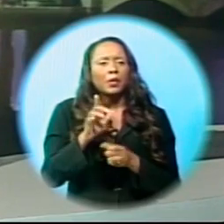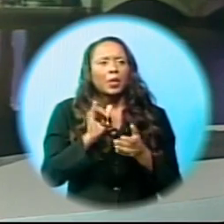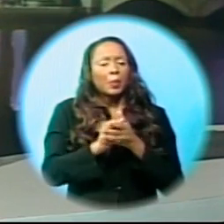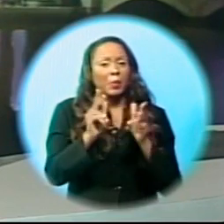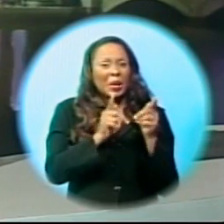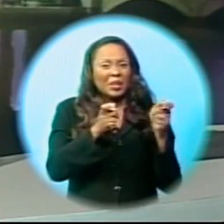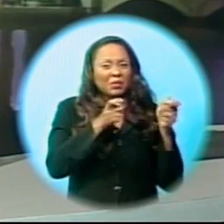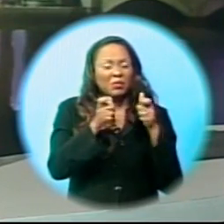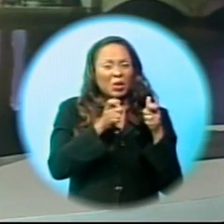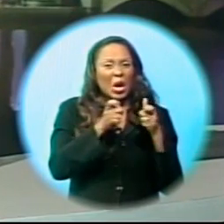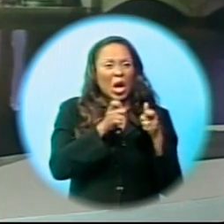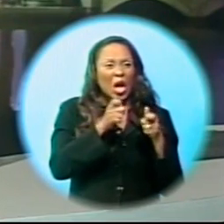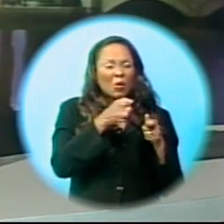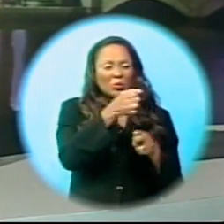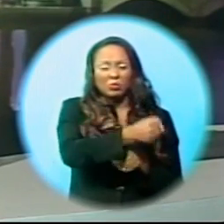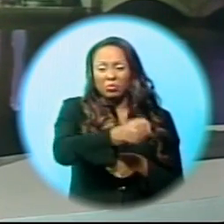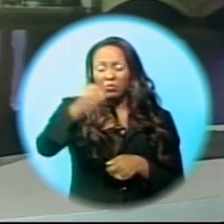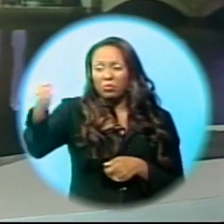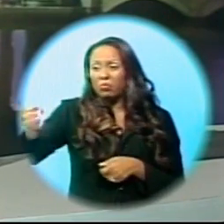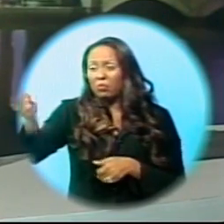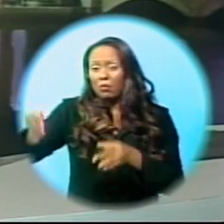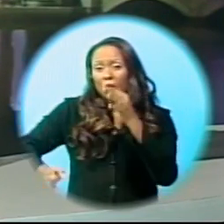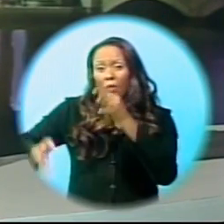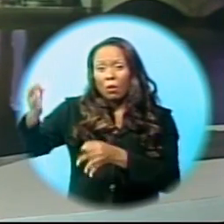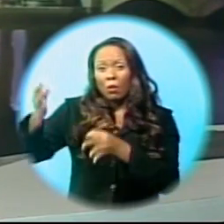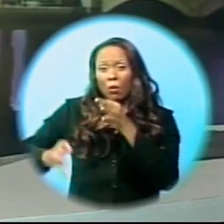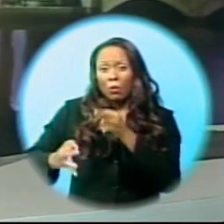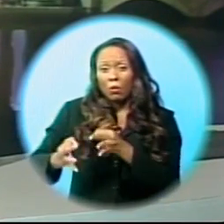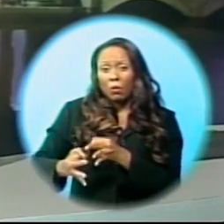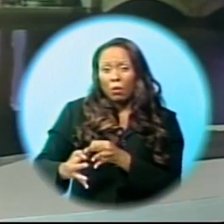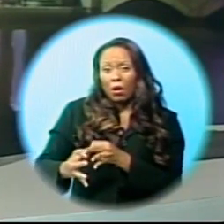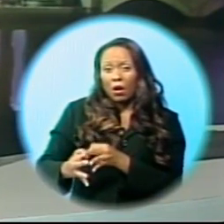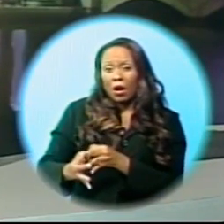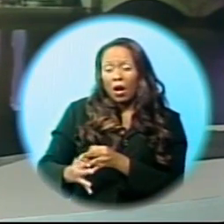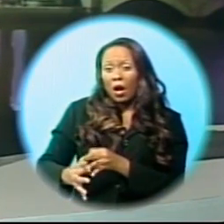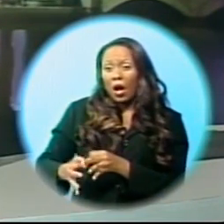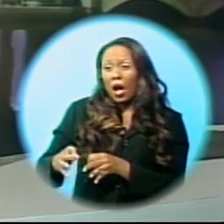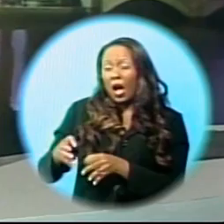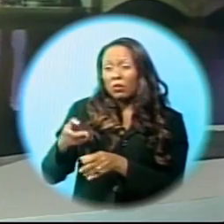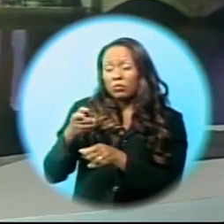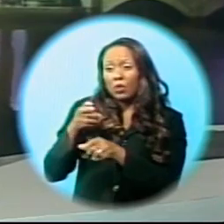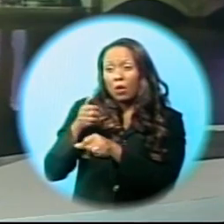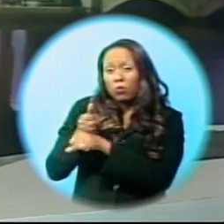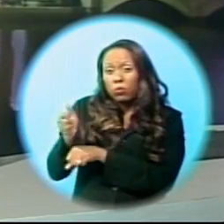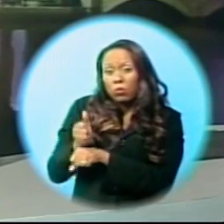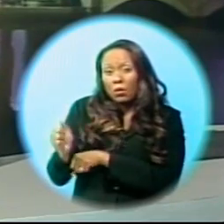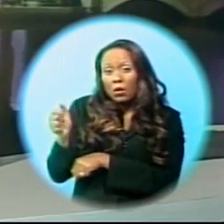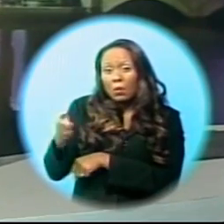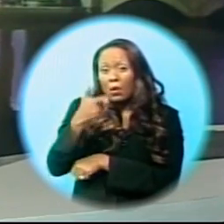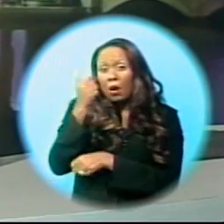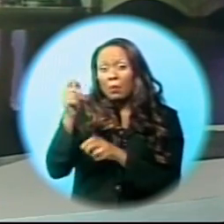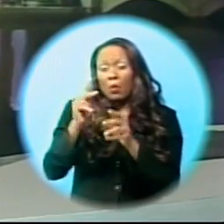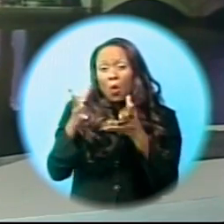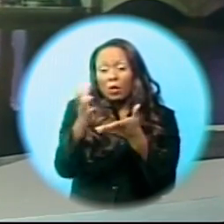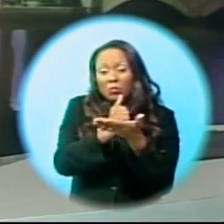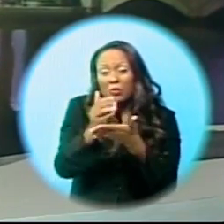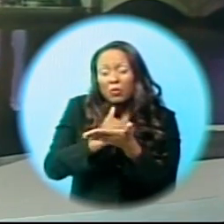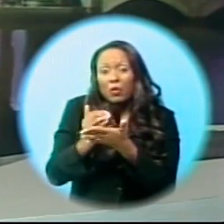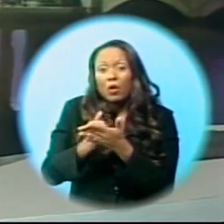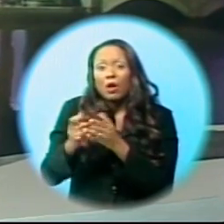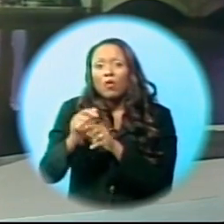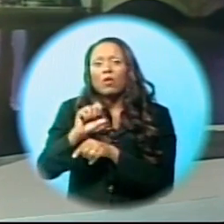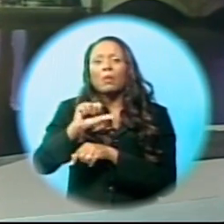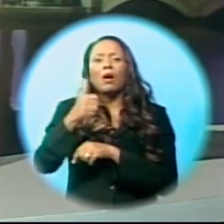are brought before the courts to show society's abhorrence with such crimes, since some people are hell-bent on making money from